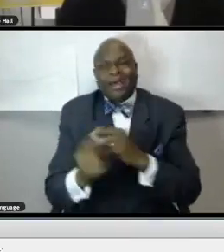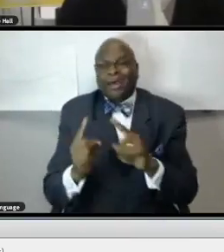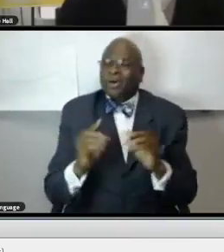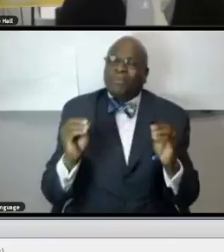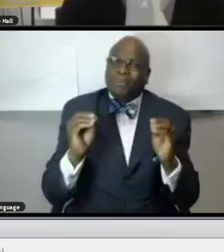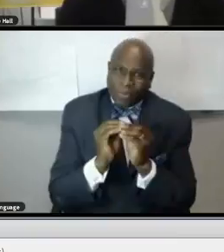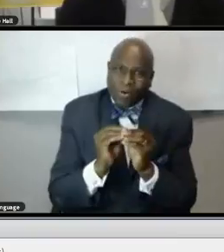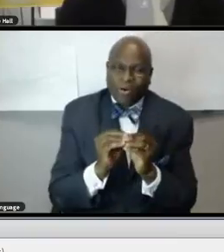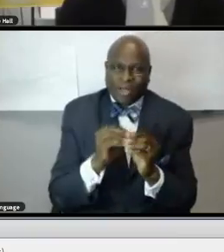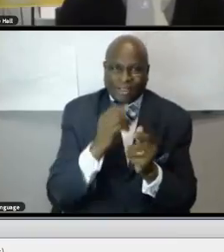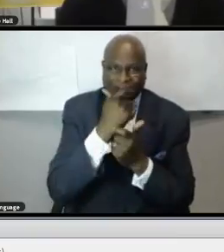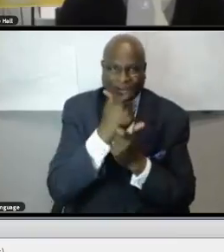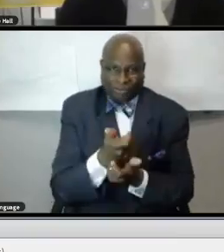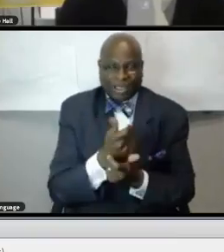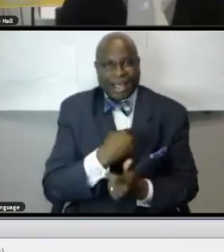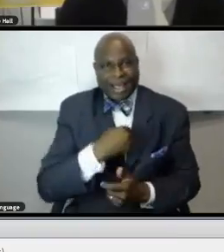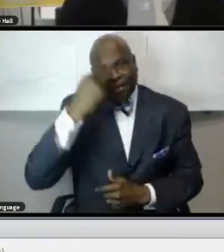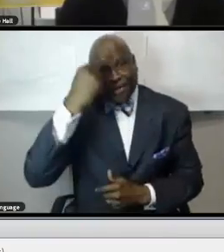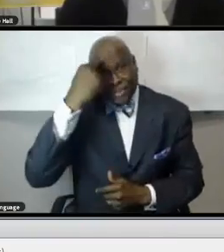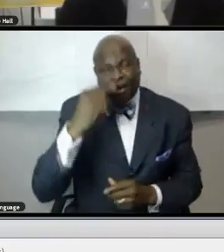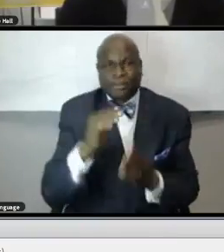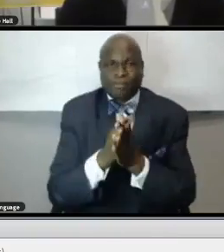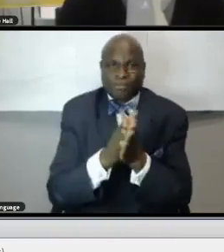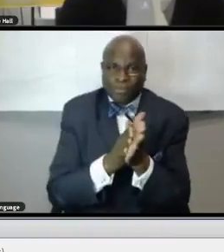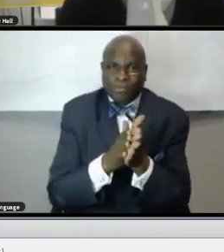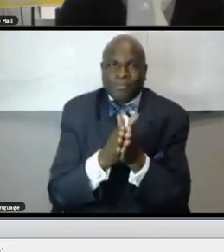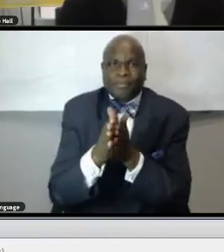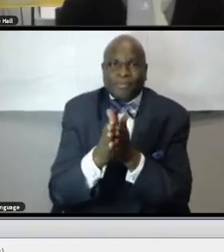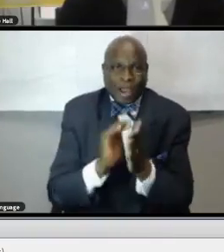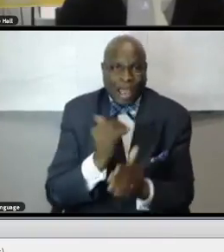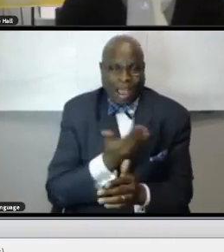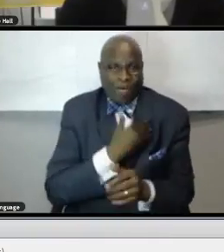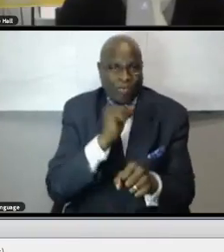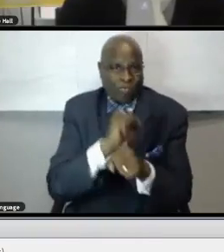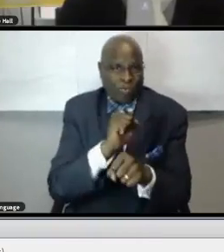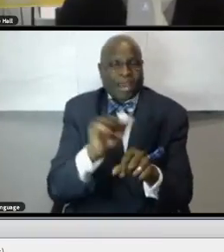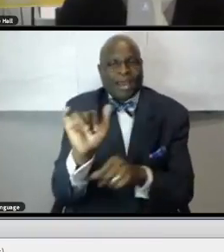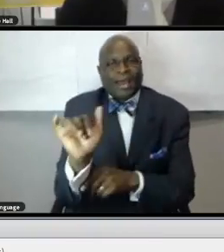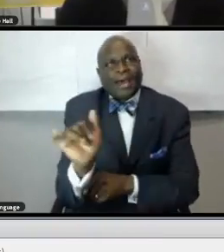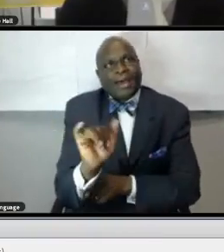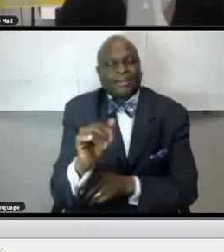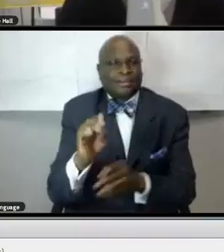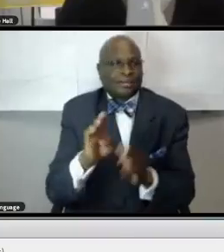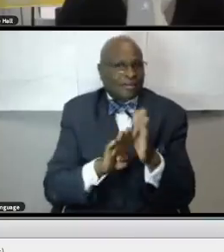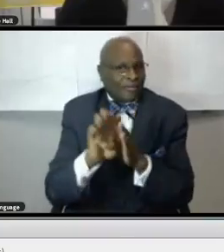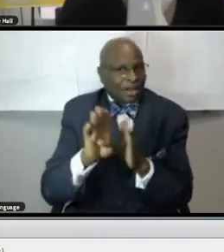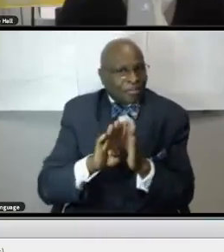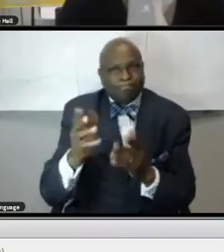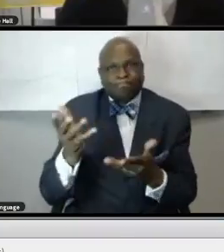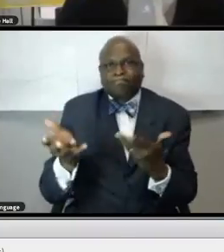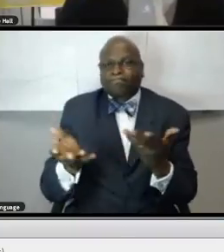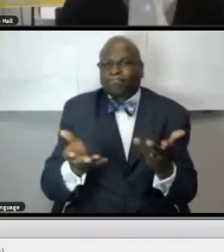of interest, and I think as motivation for our work as a development